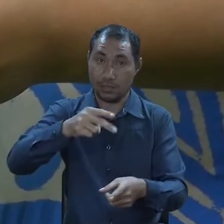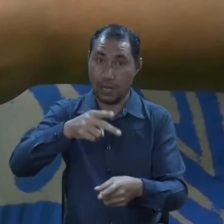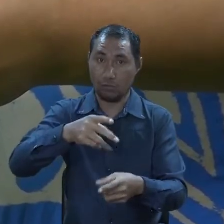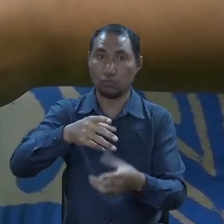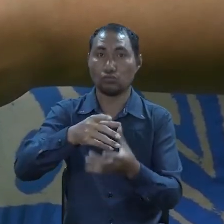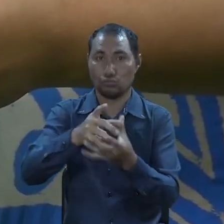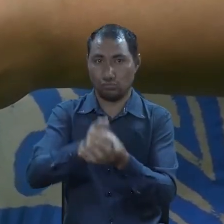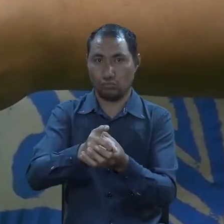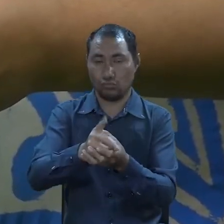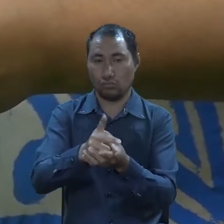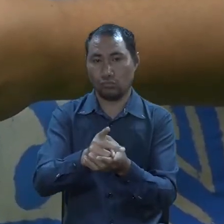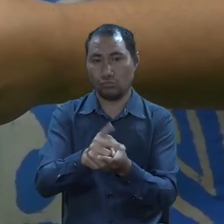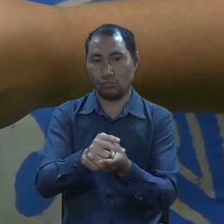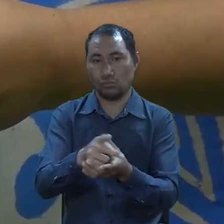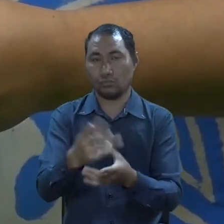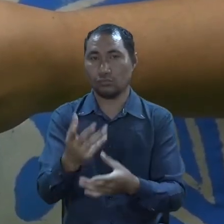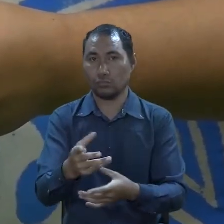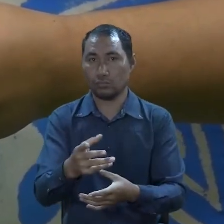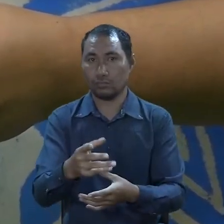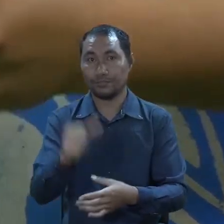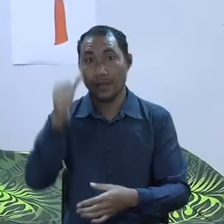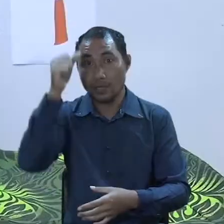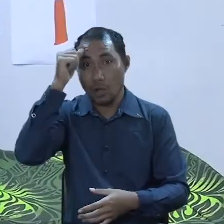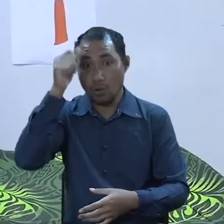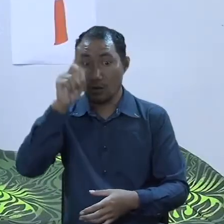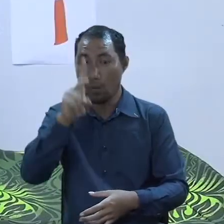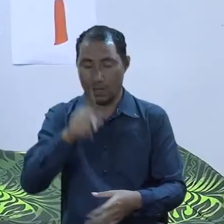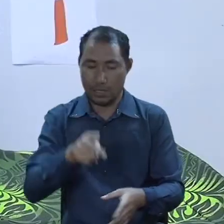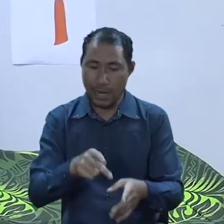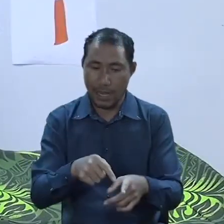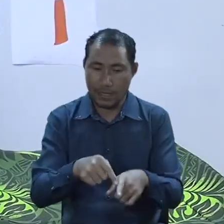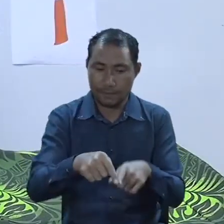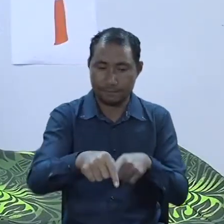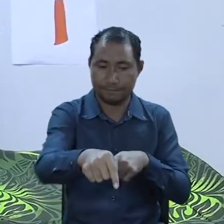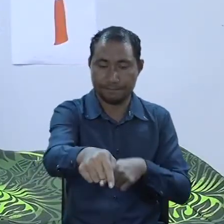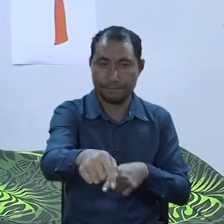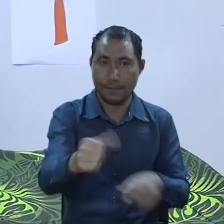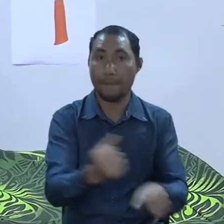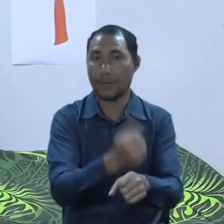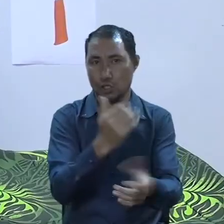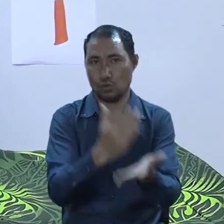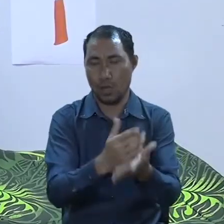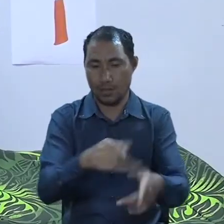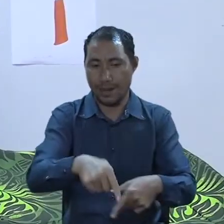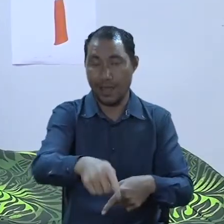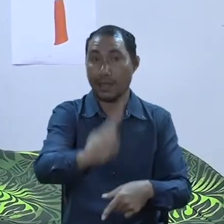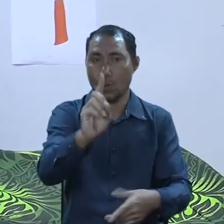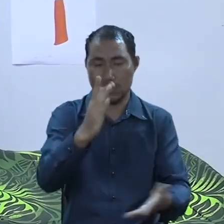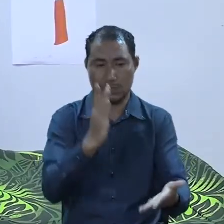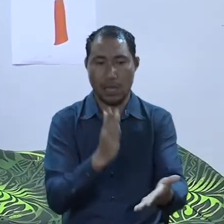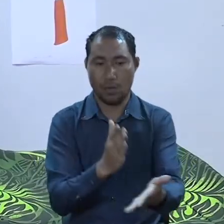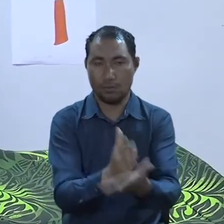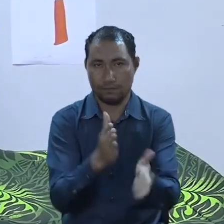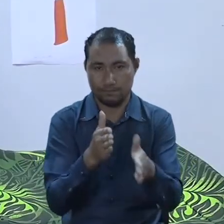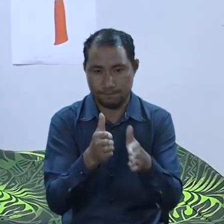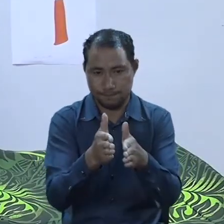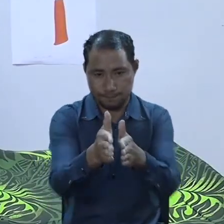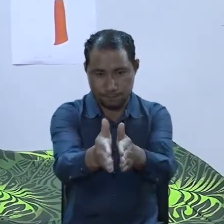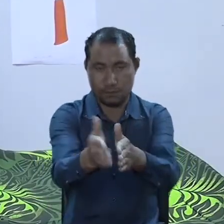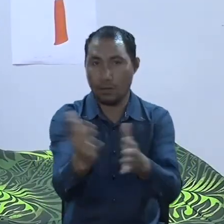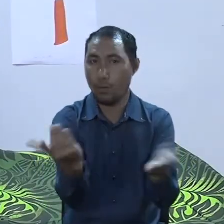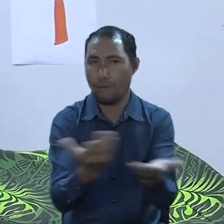Samoan language, ole selaulu. How would you use this tool to make sure that you do not get